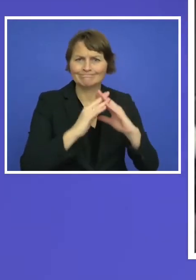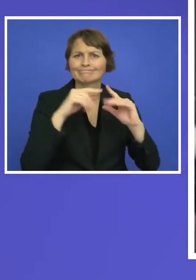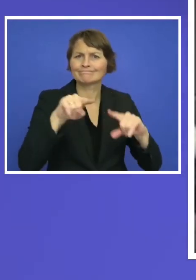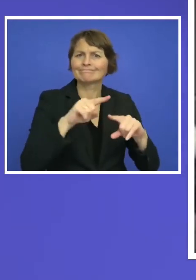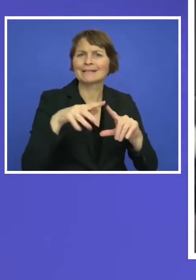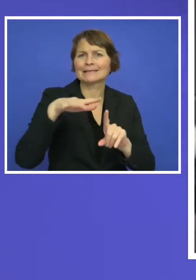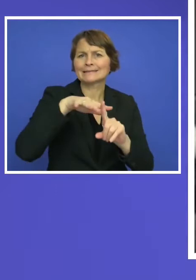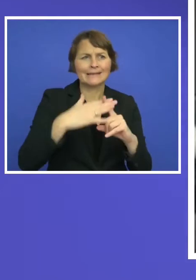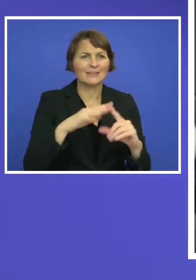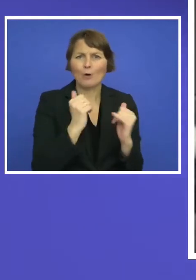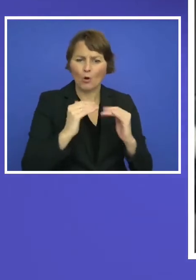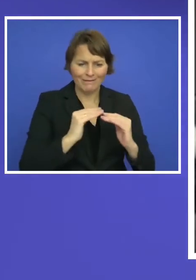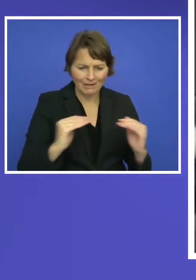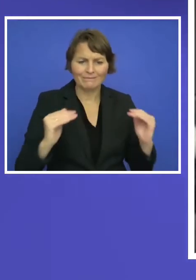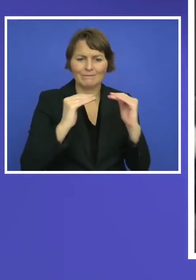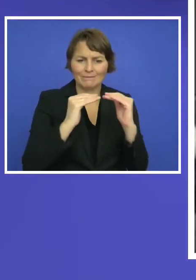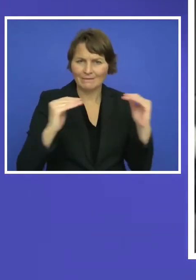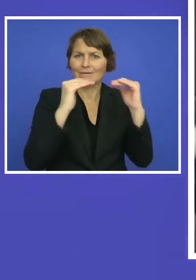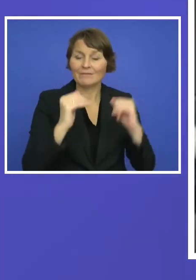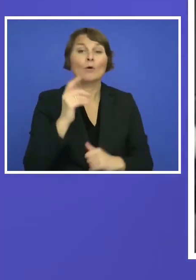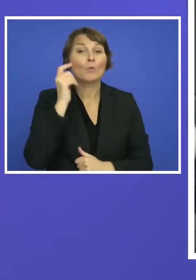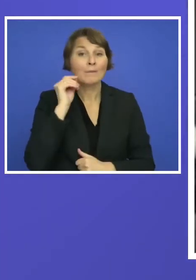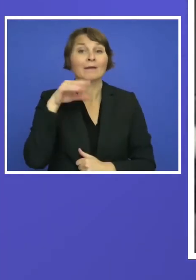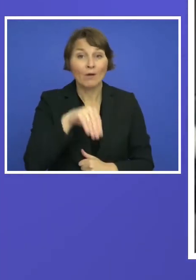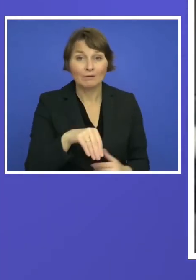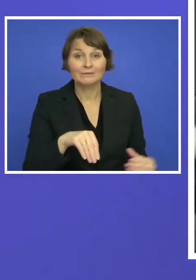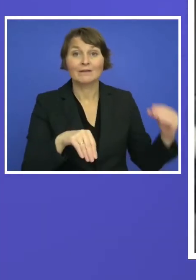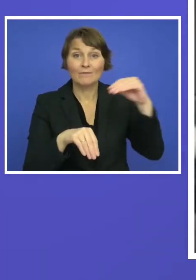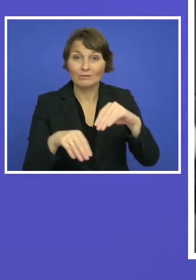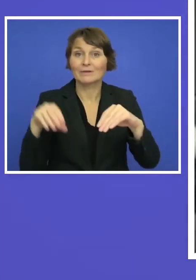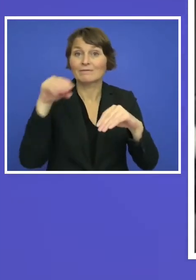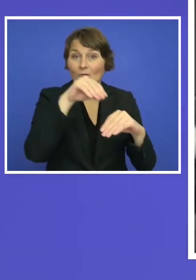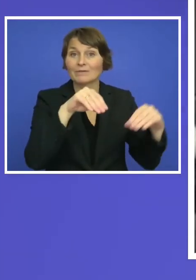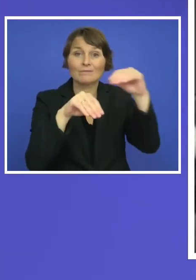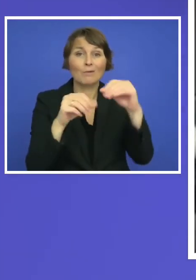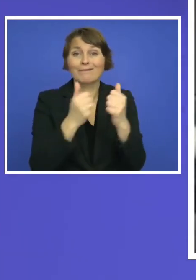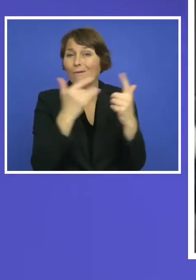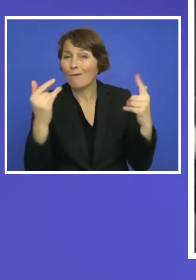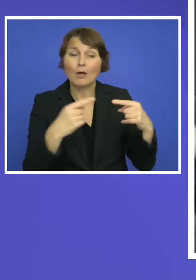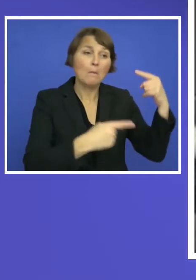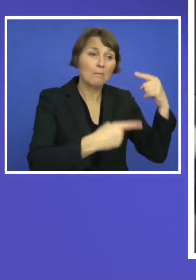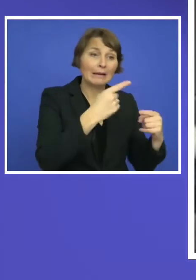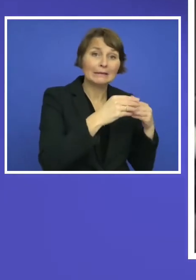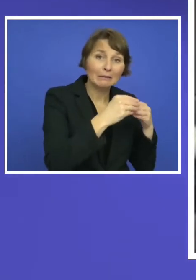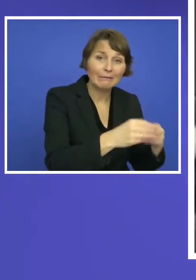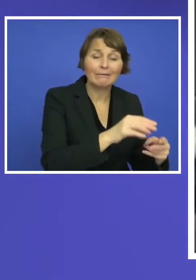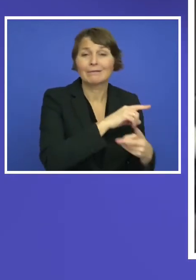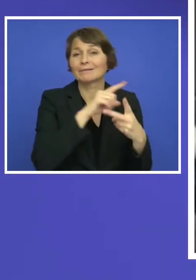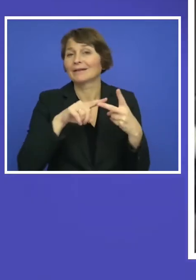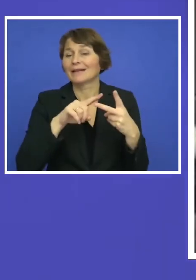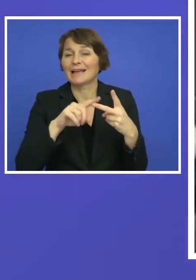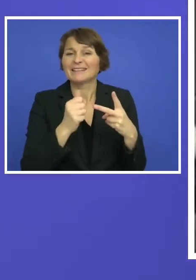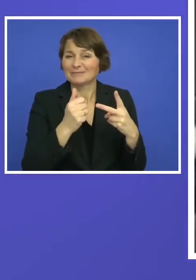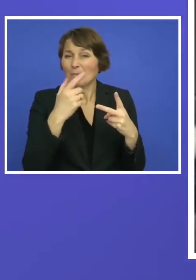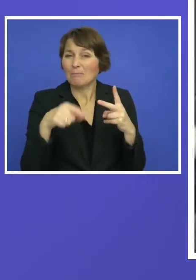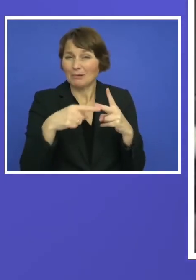your comments very much about the importance of having women in political leadership and having laws that ensure that women are in